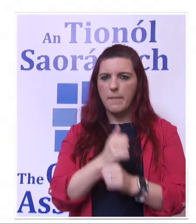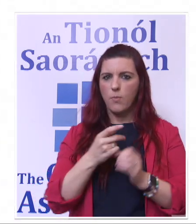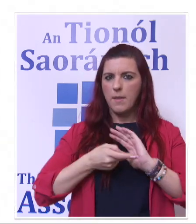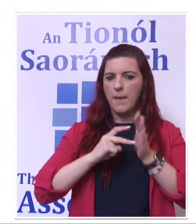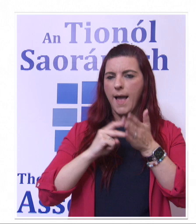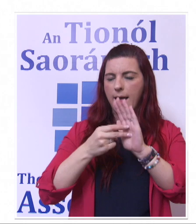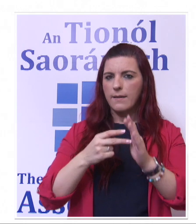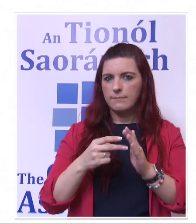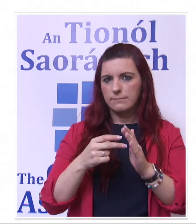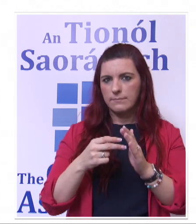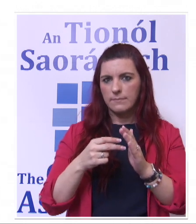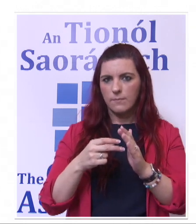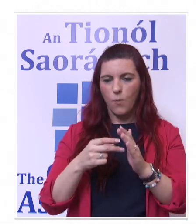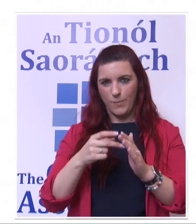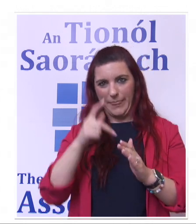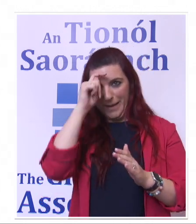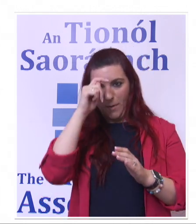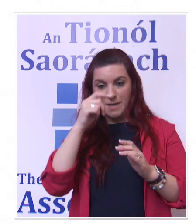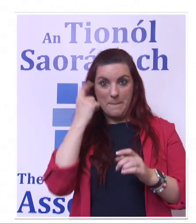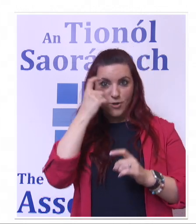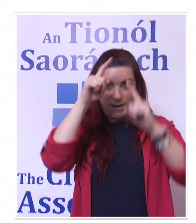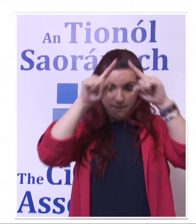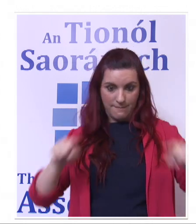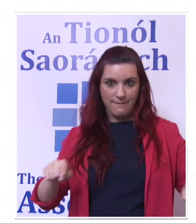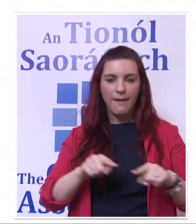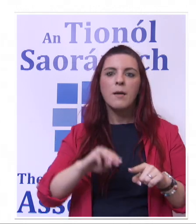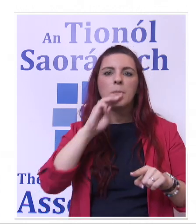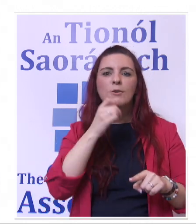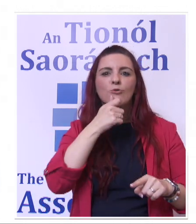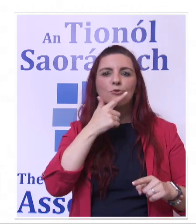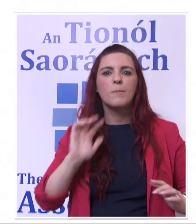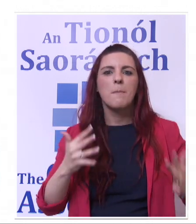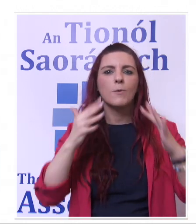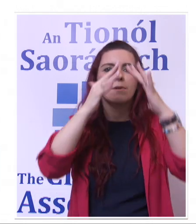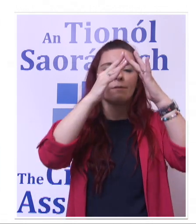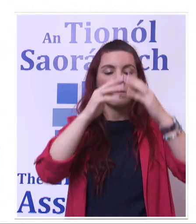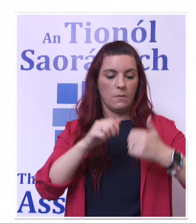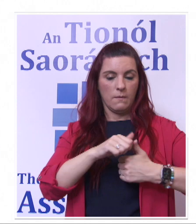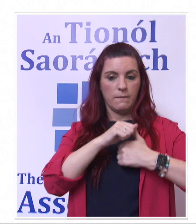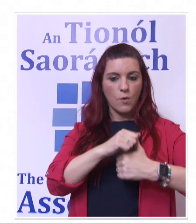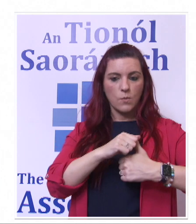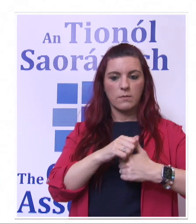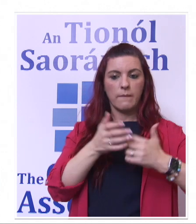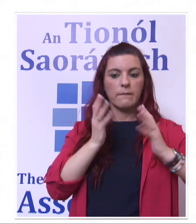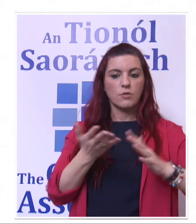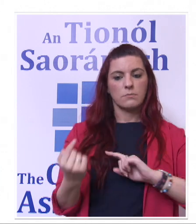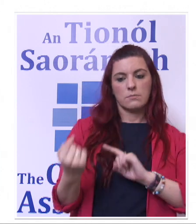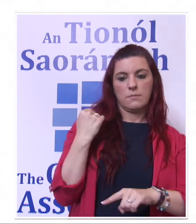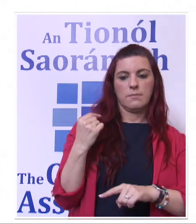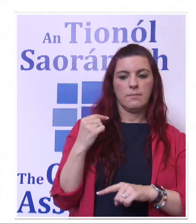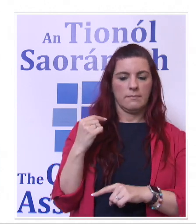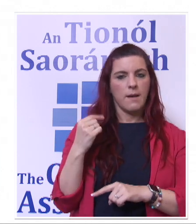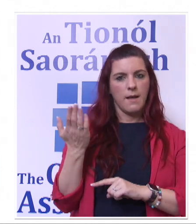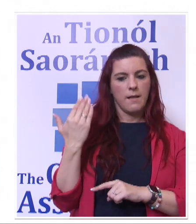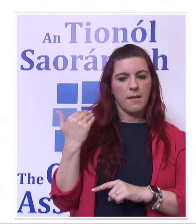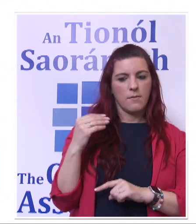of the Dublin Mountain. So the first one is our session, which our EAG we have on the